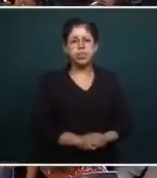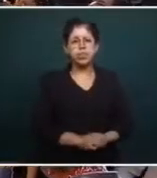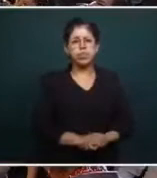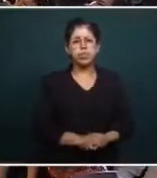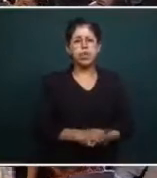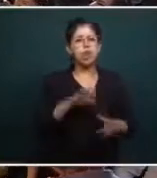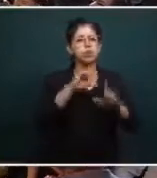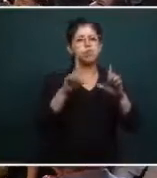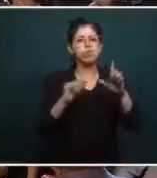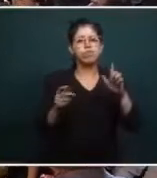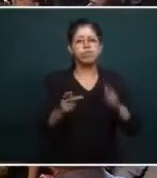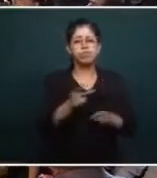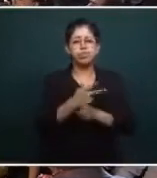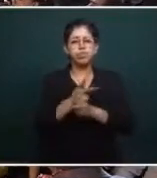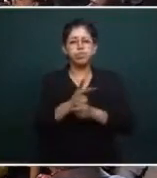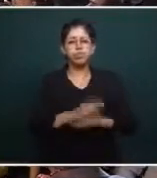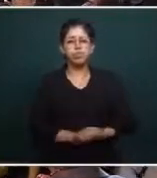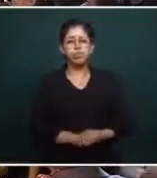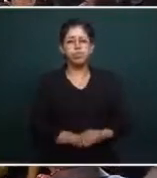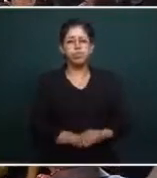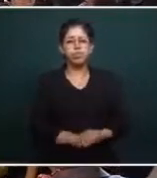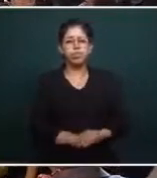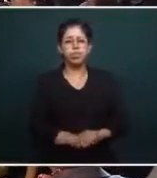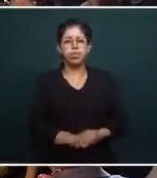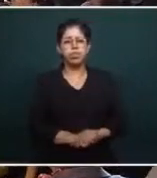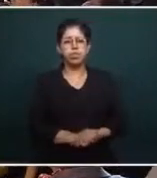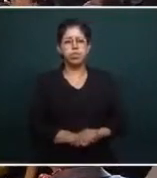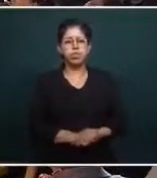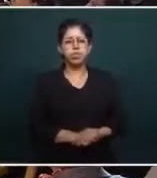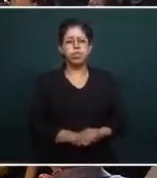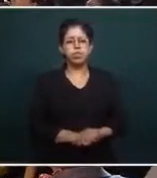Nacional. A ver. So a national one now.